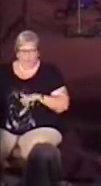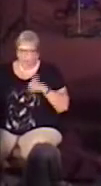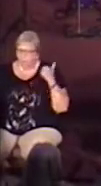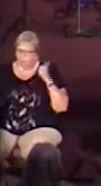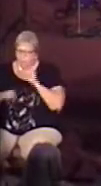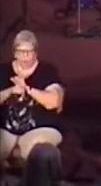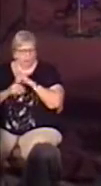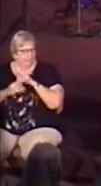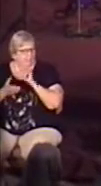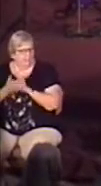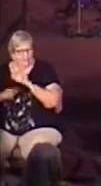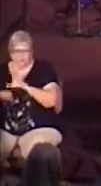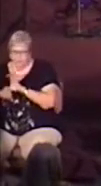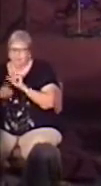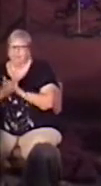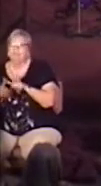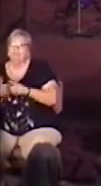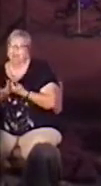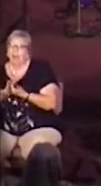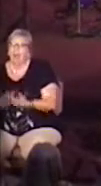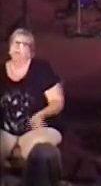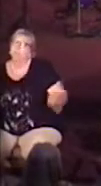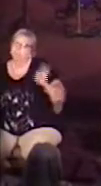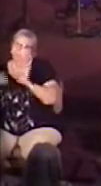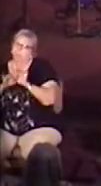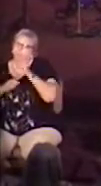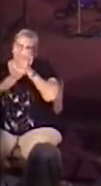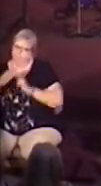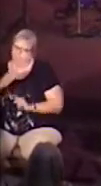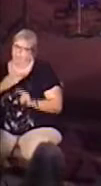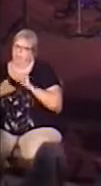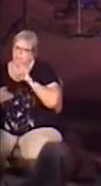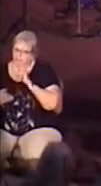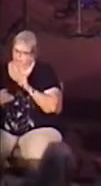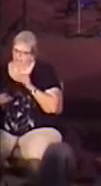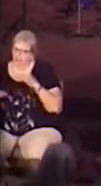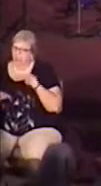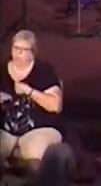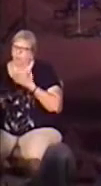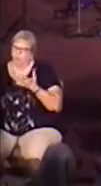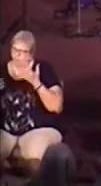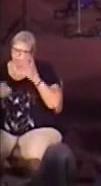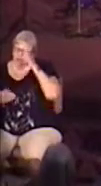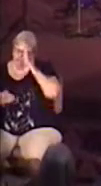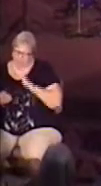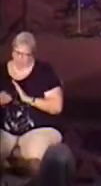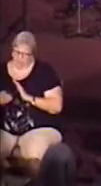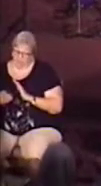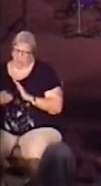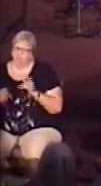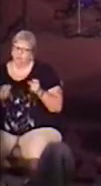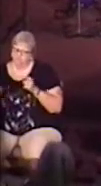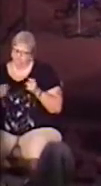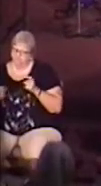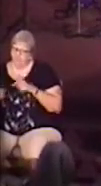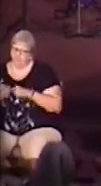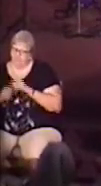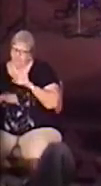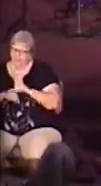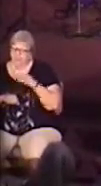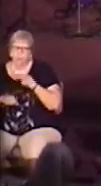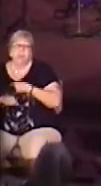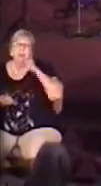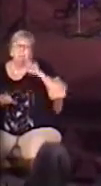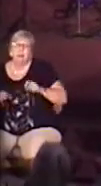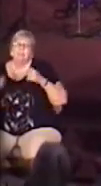of this church. That's how important humility is. And so if we want God to reign in this church, we have to have the attitude,